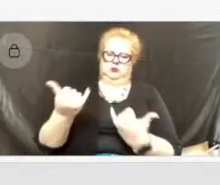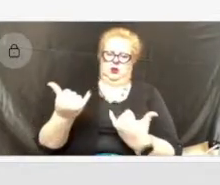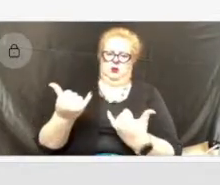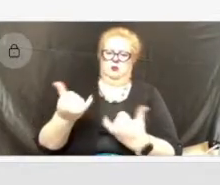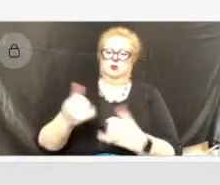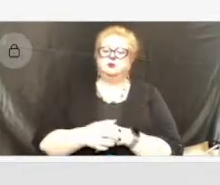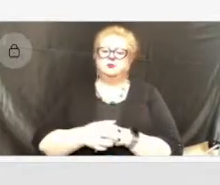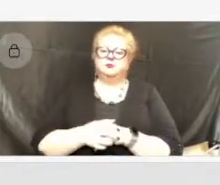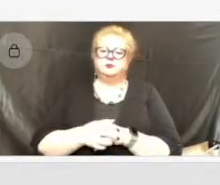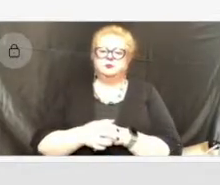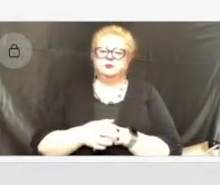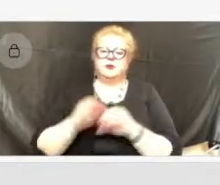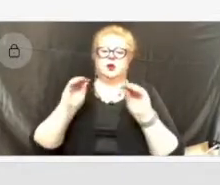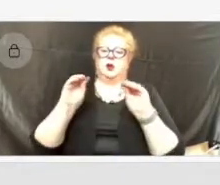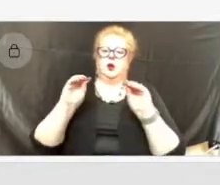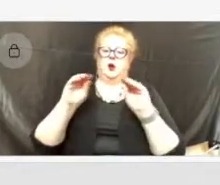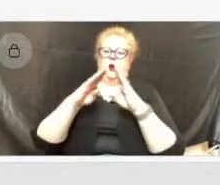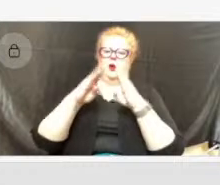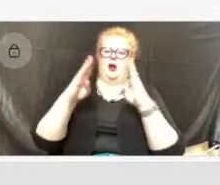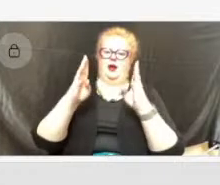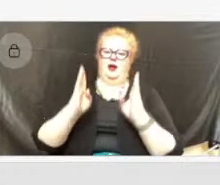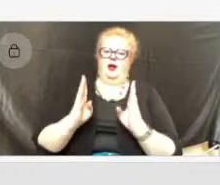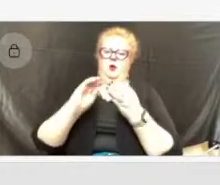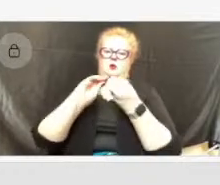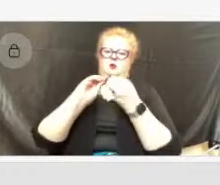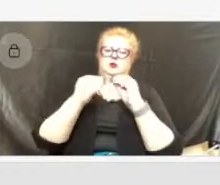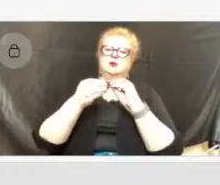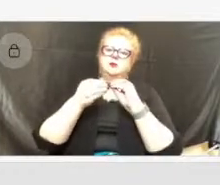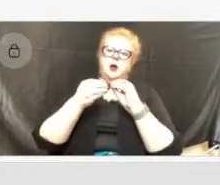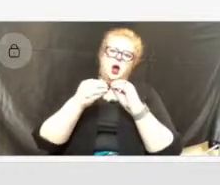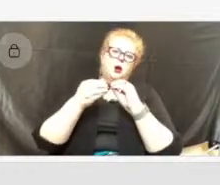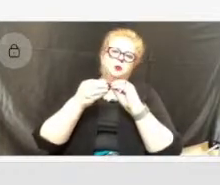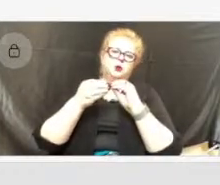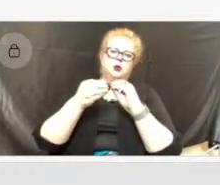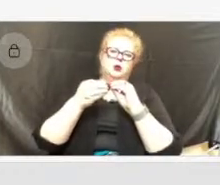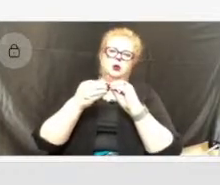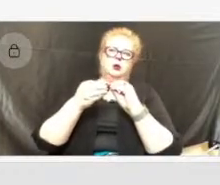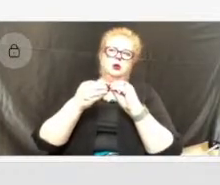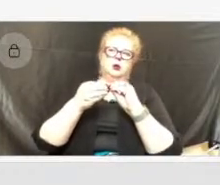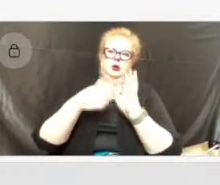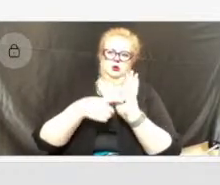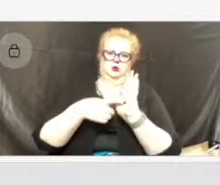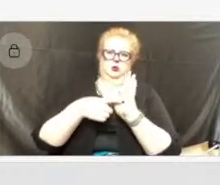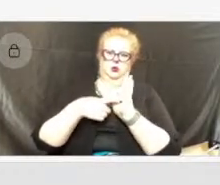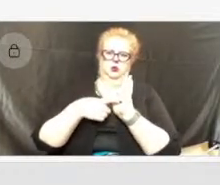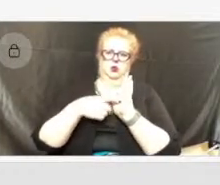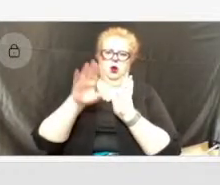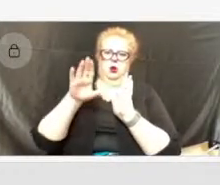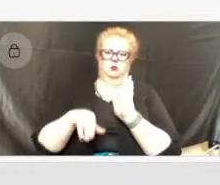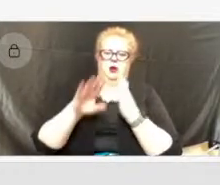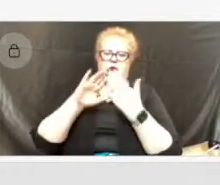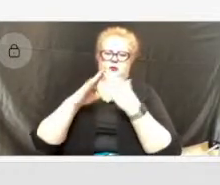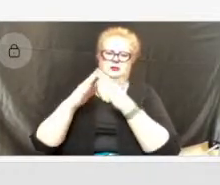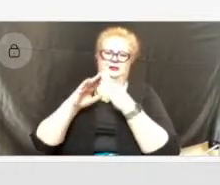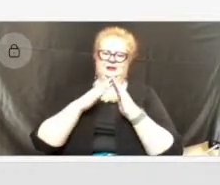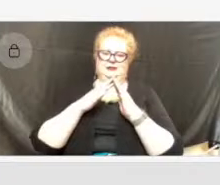There is no house number as required by the city ordinance on this